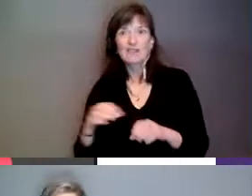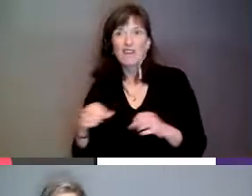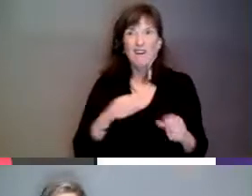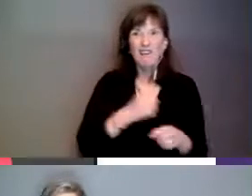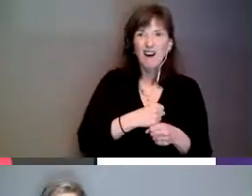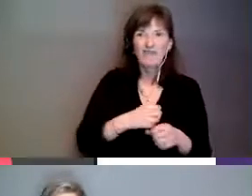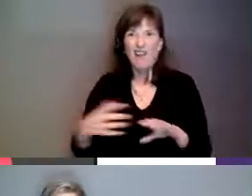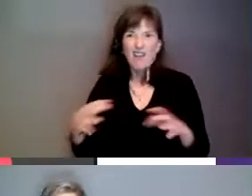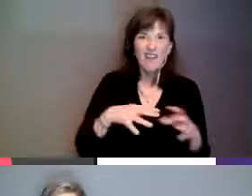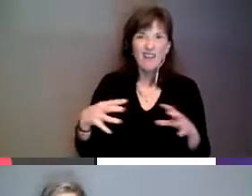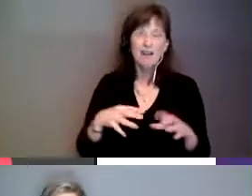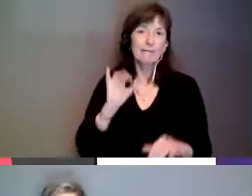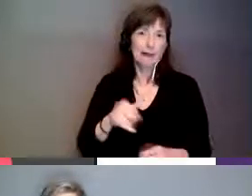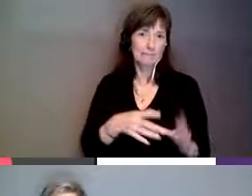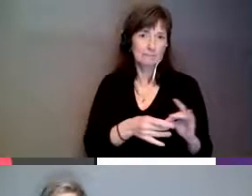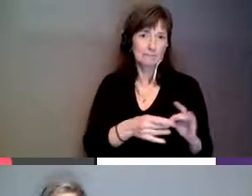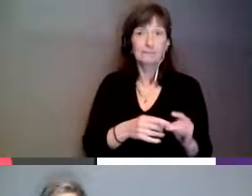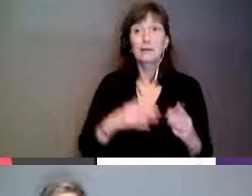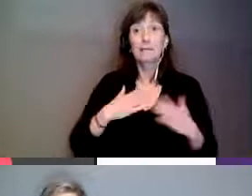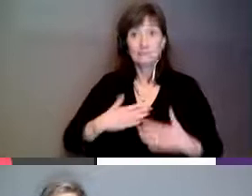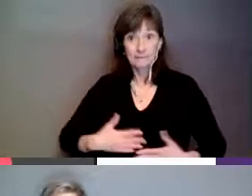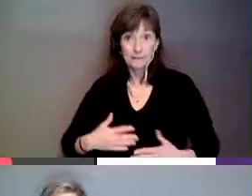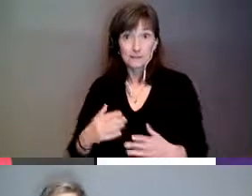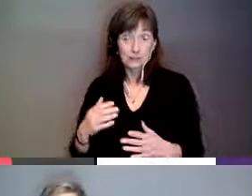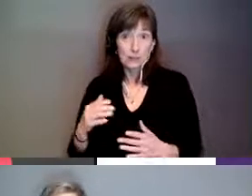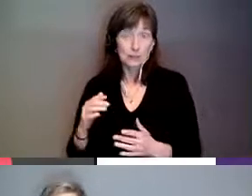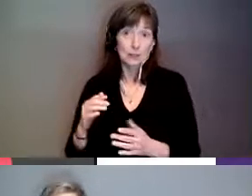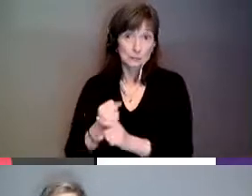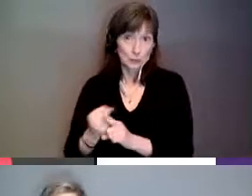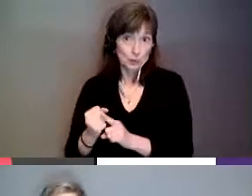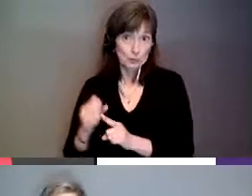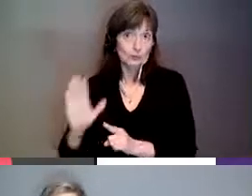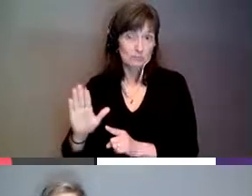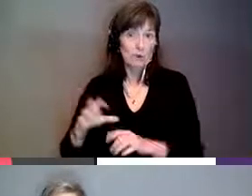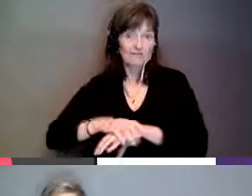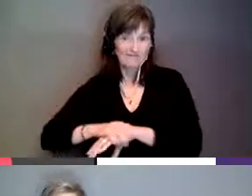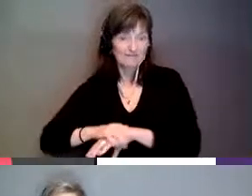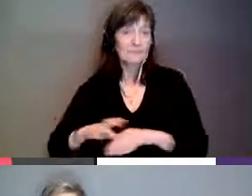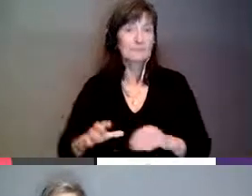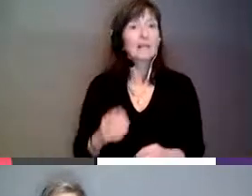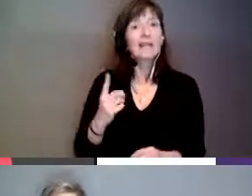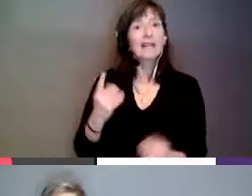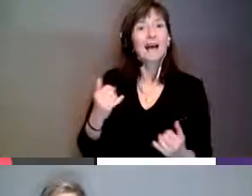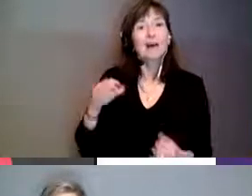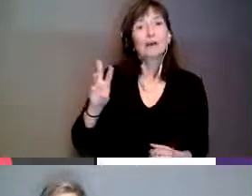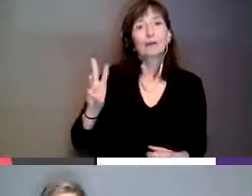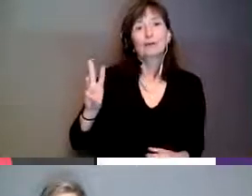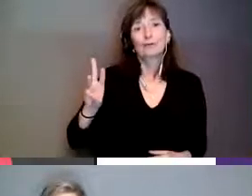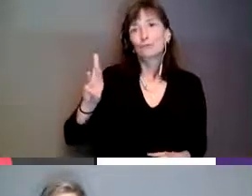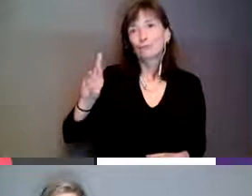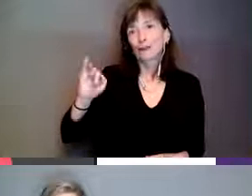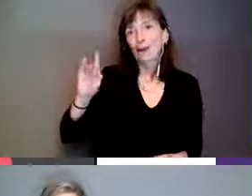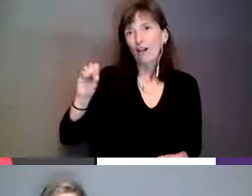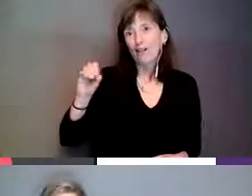where to contact to get help. I'm going to play you a little bit from Wrinkles here. It's a short sampler.